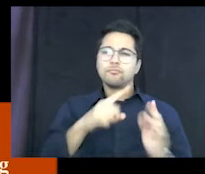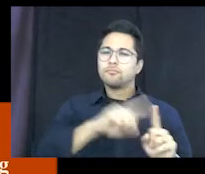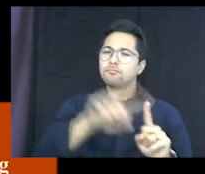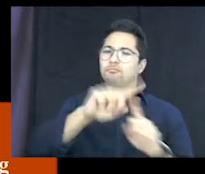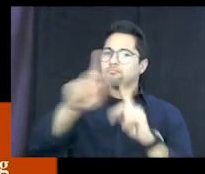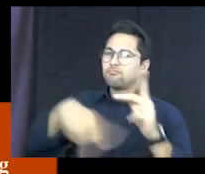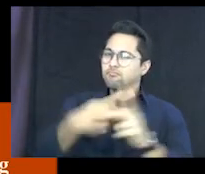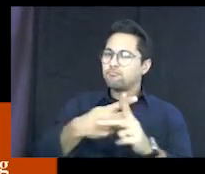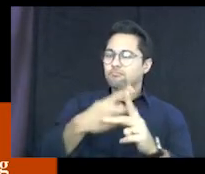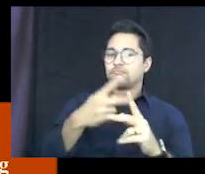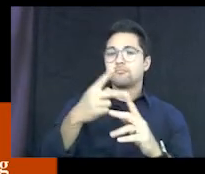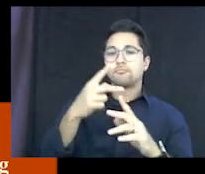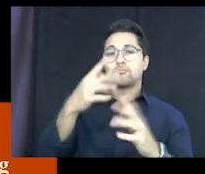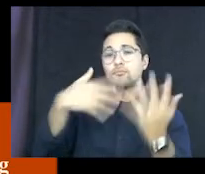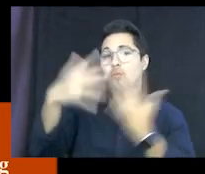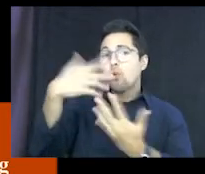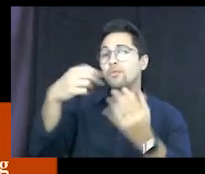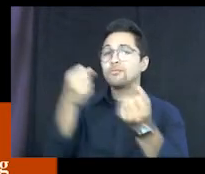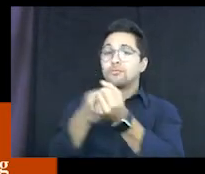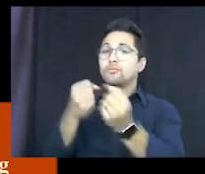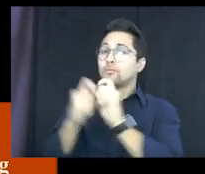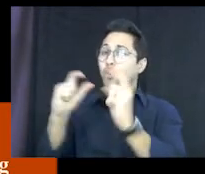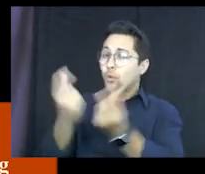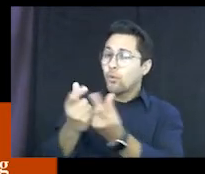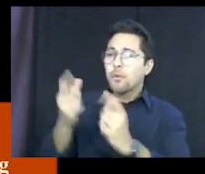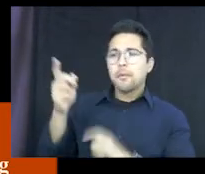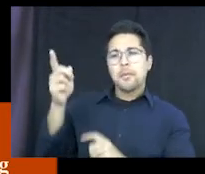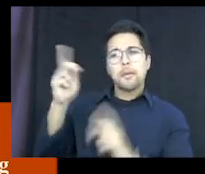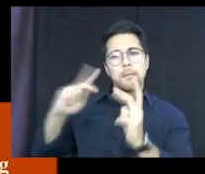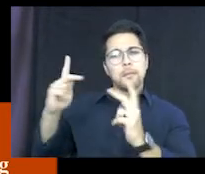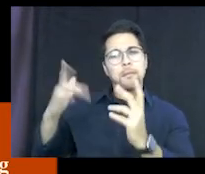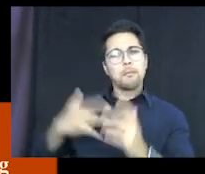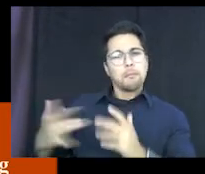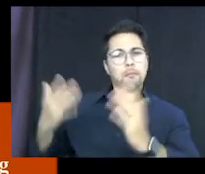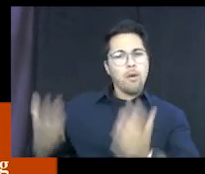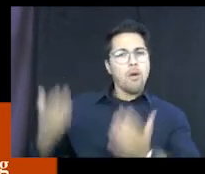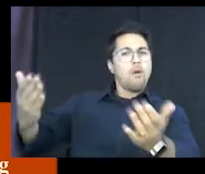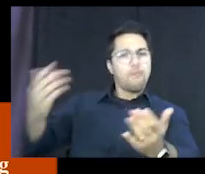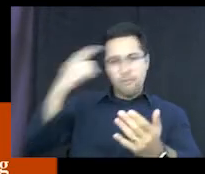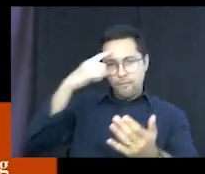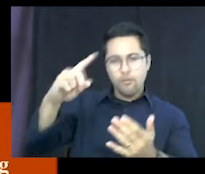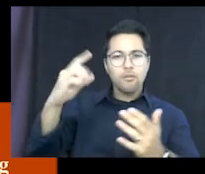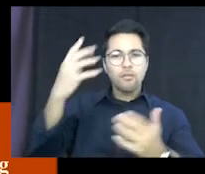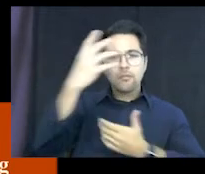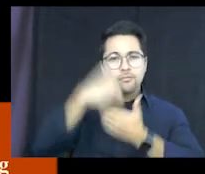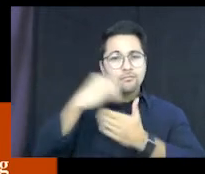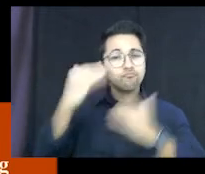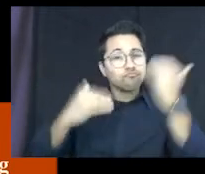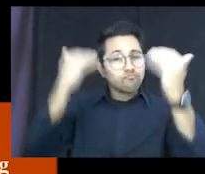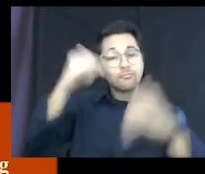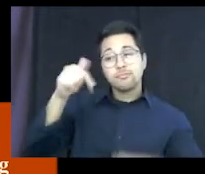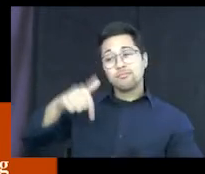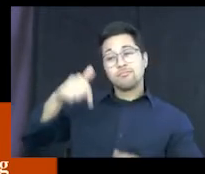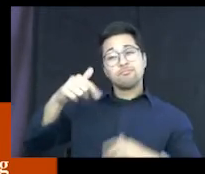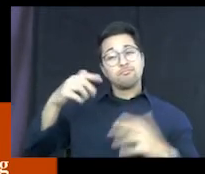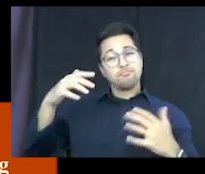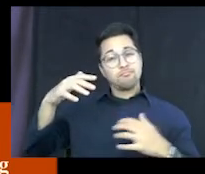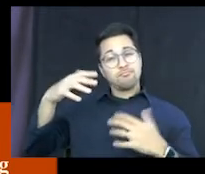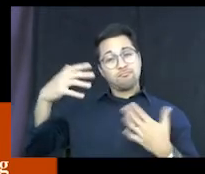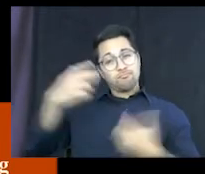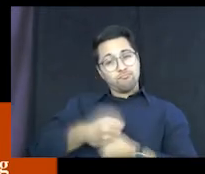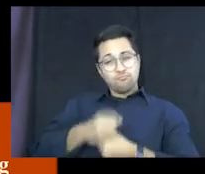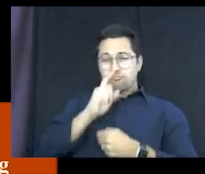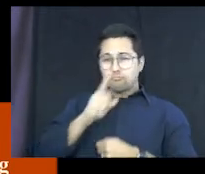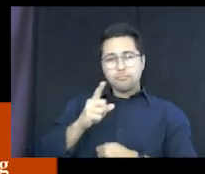and support groups that are routinely offered to autistic adults. This overview is based on my